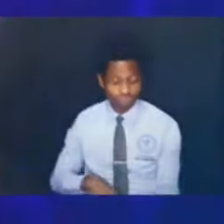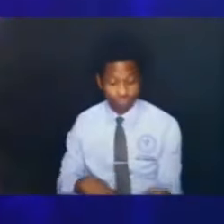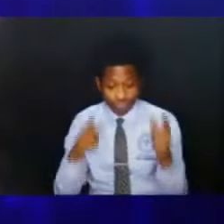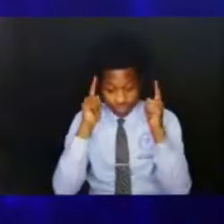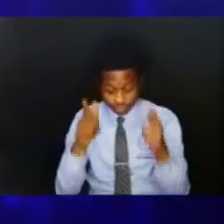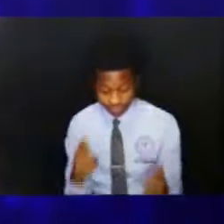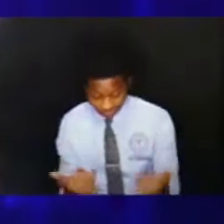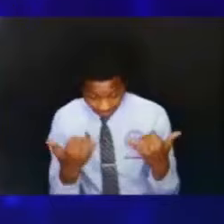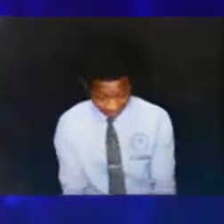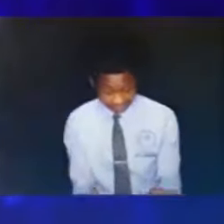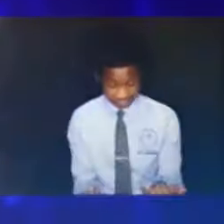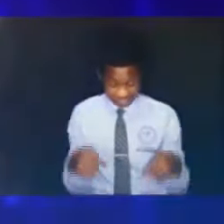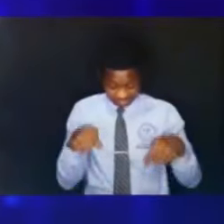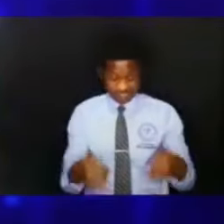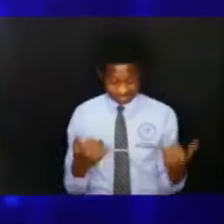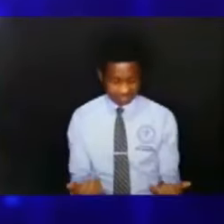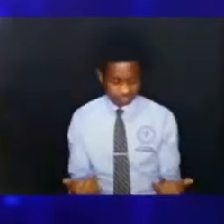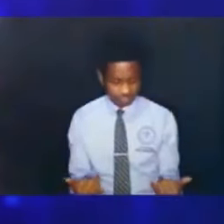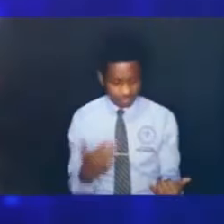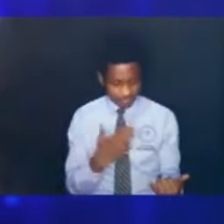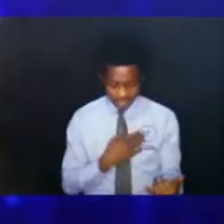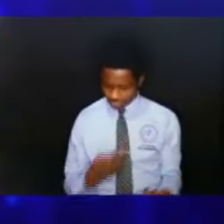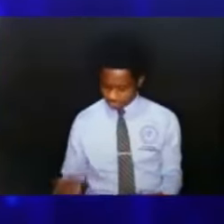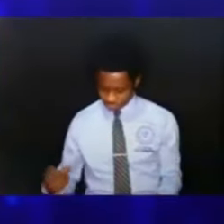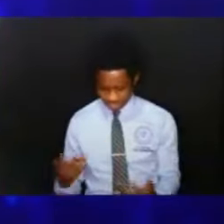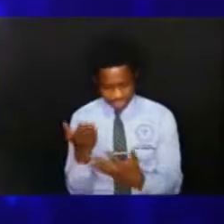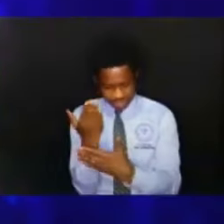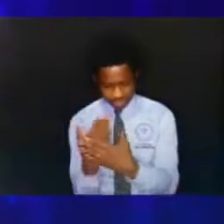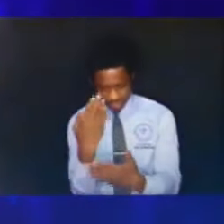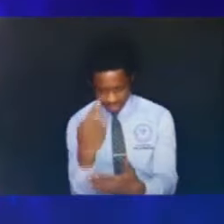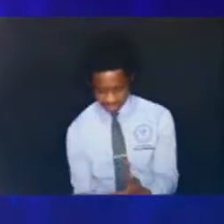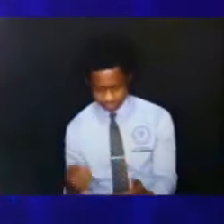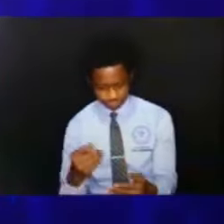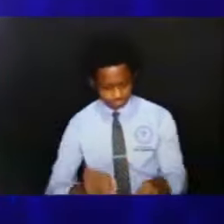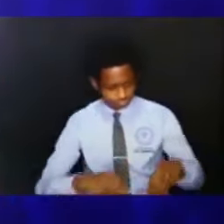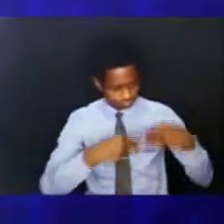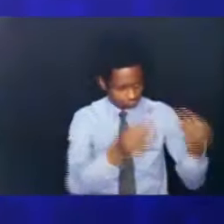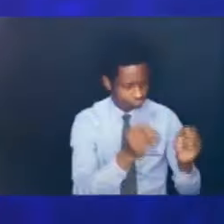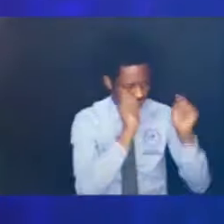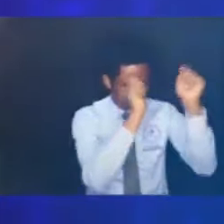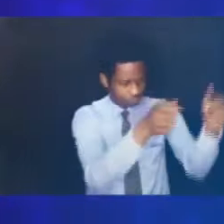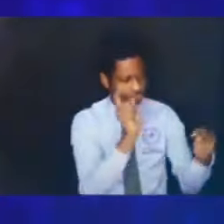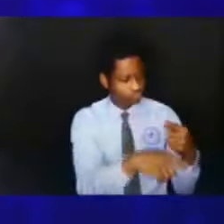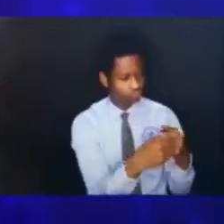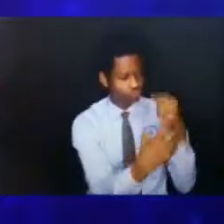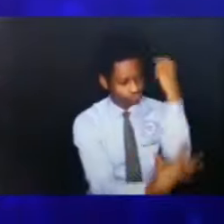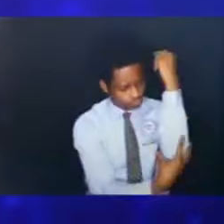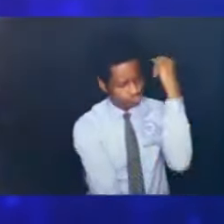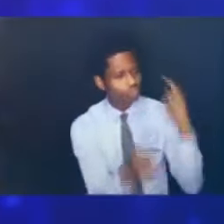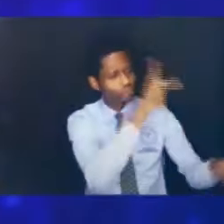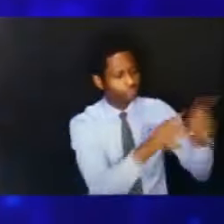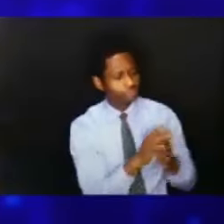now I give half of my possessions to the poor. And if I have